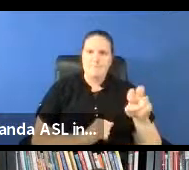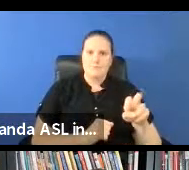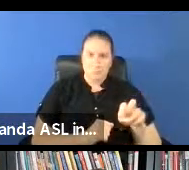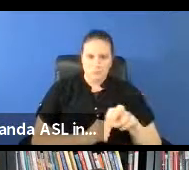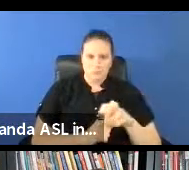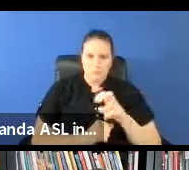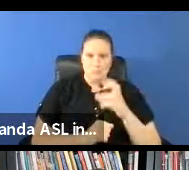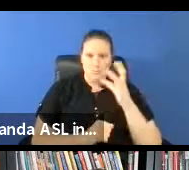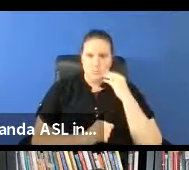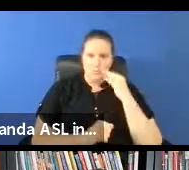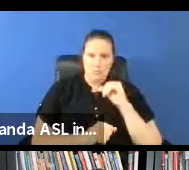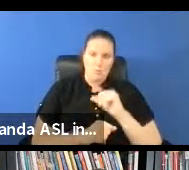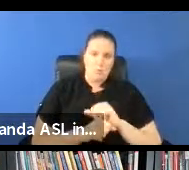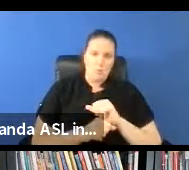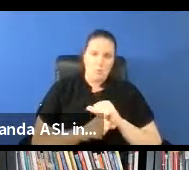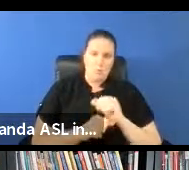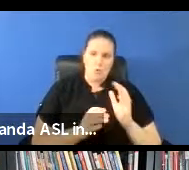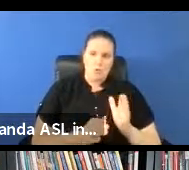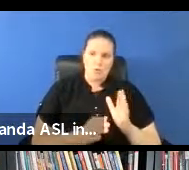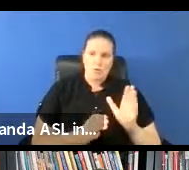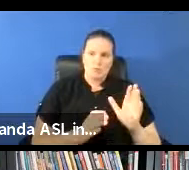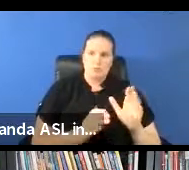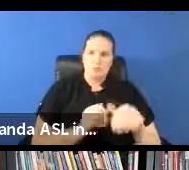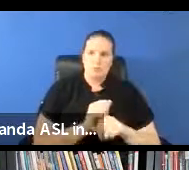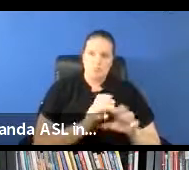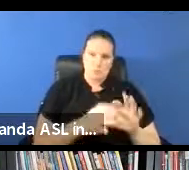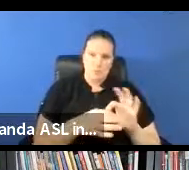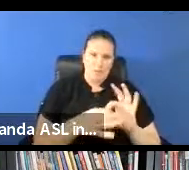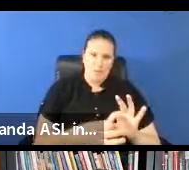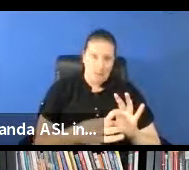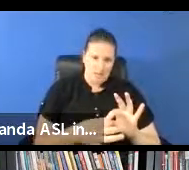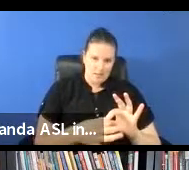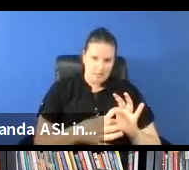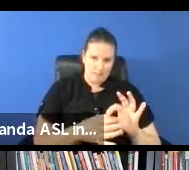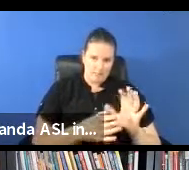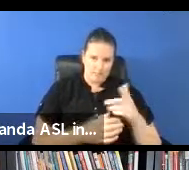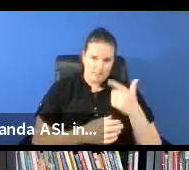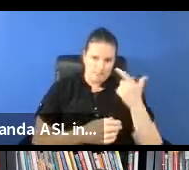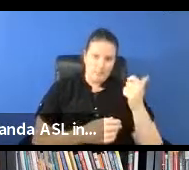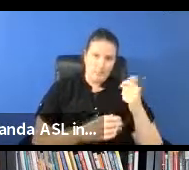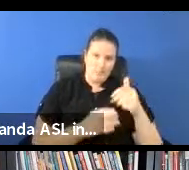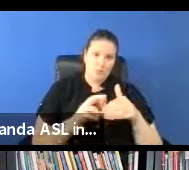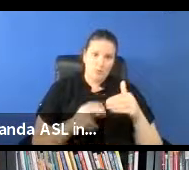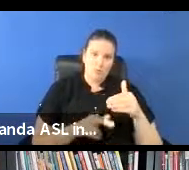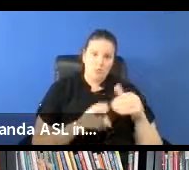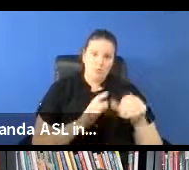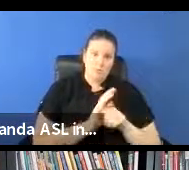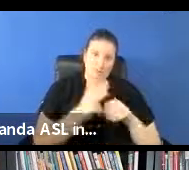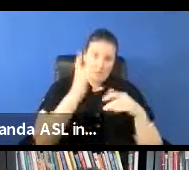experience of how workers and employers are relating because of the results of the pandemic?